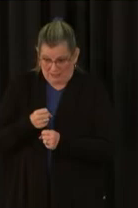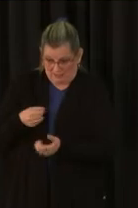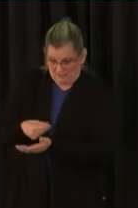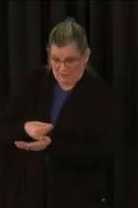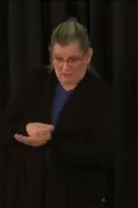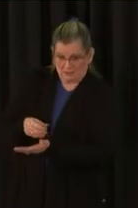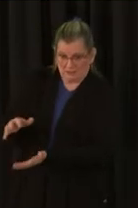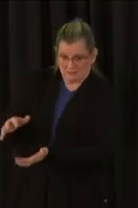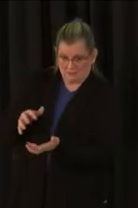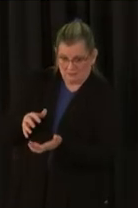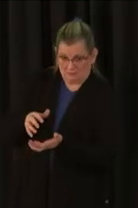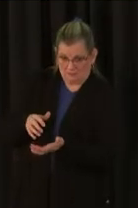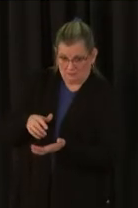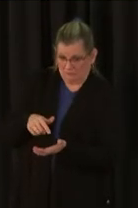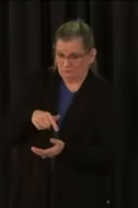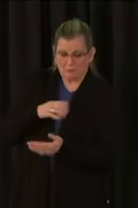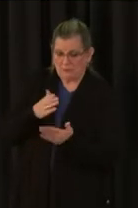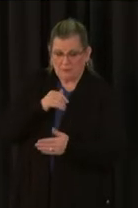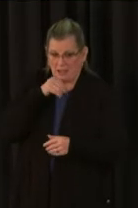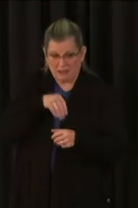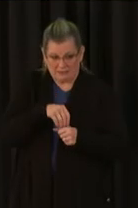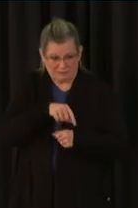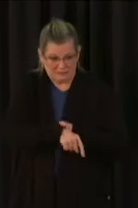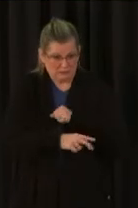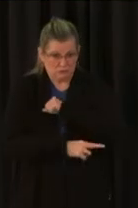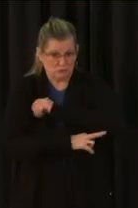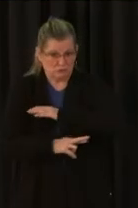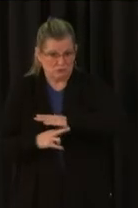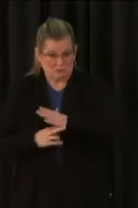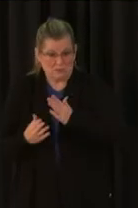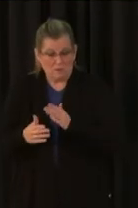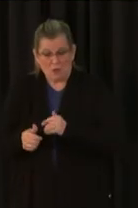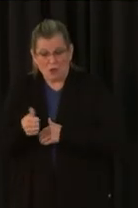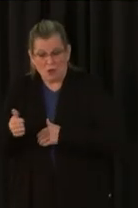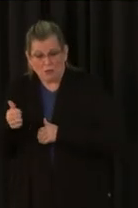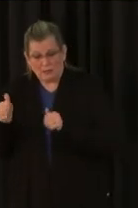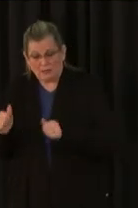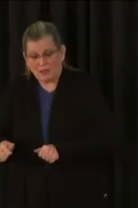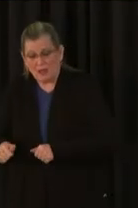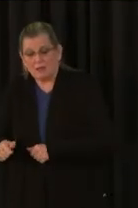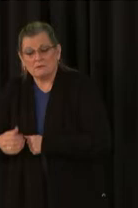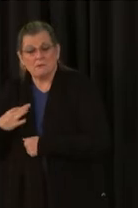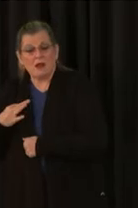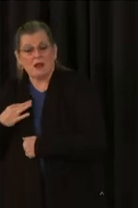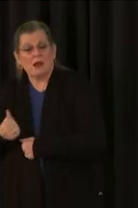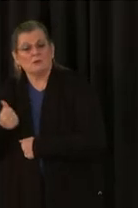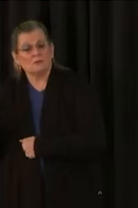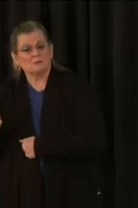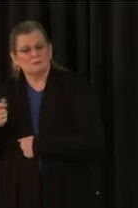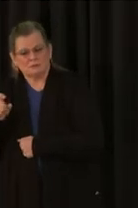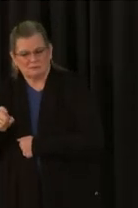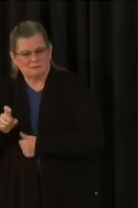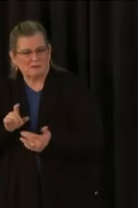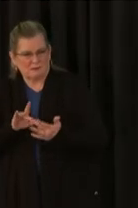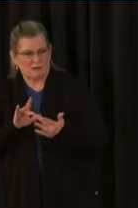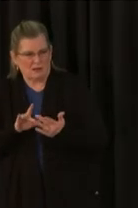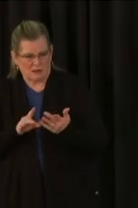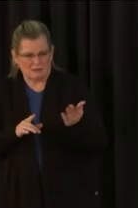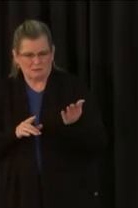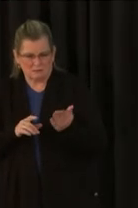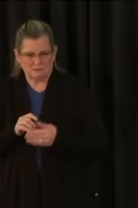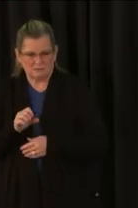possibly can, but obviously there may be some very unique ones. So we definitely want to hear from you if there's still